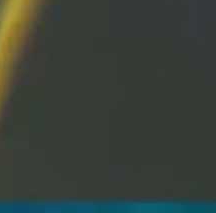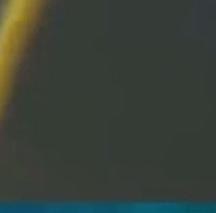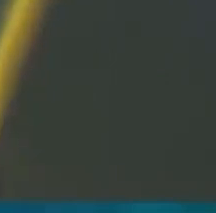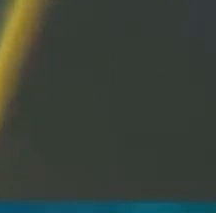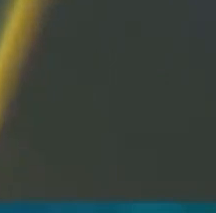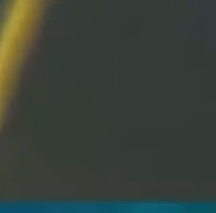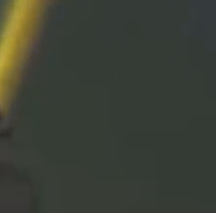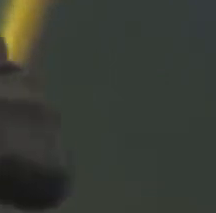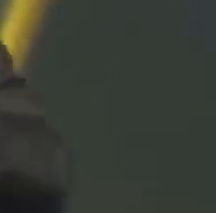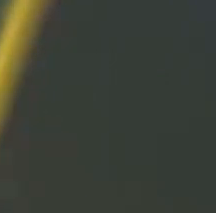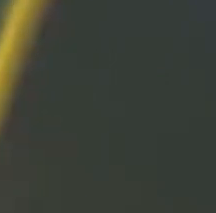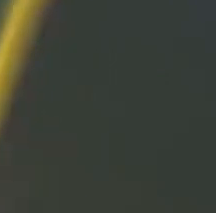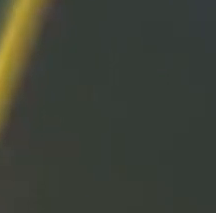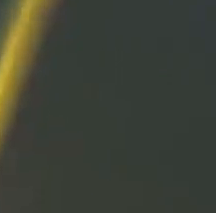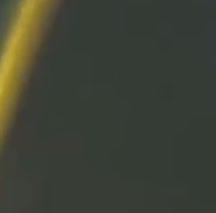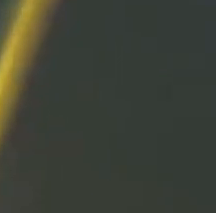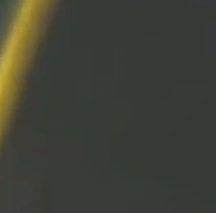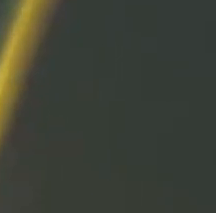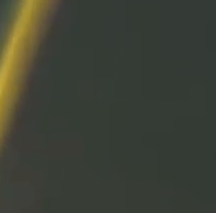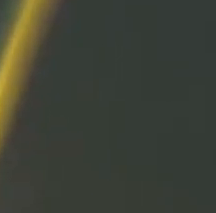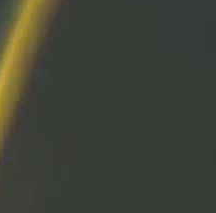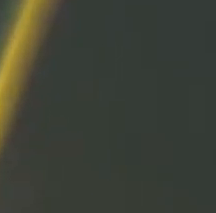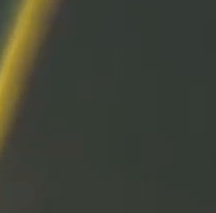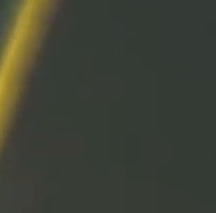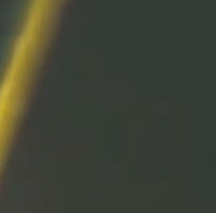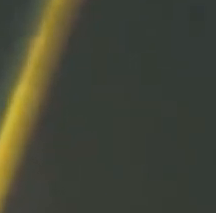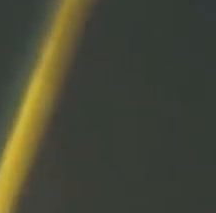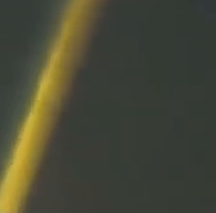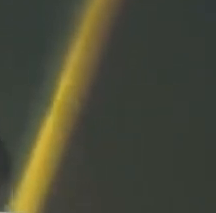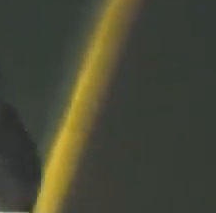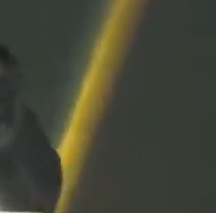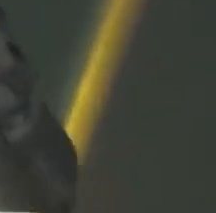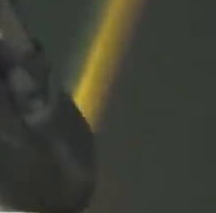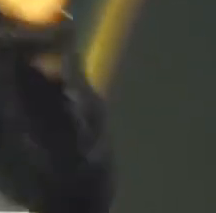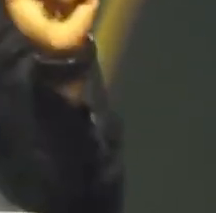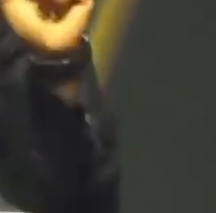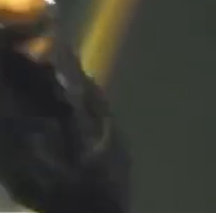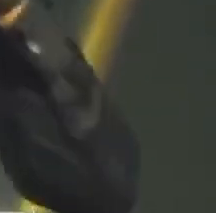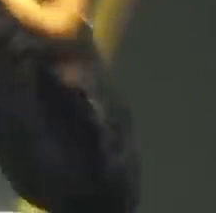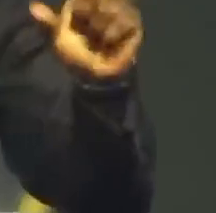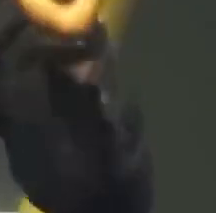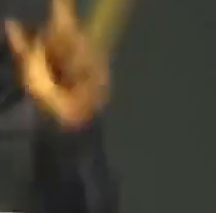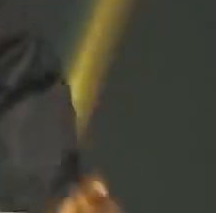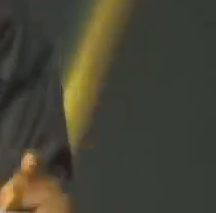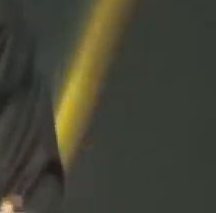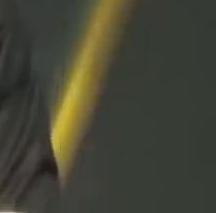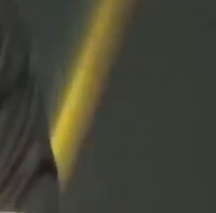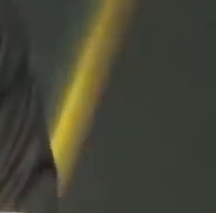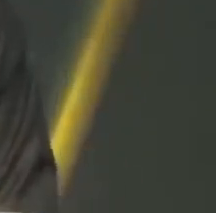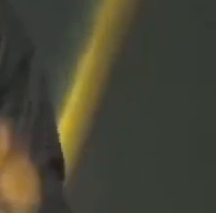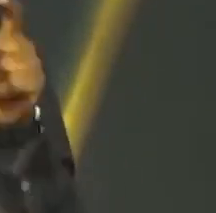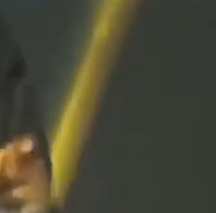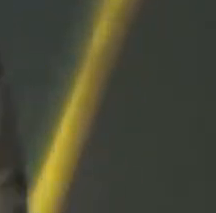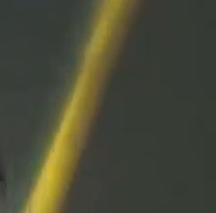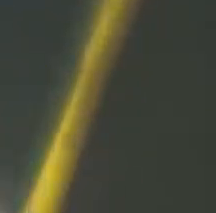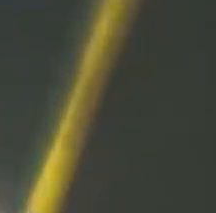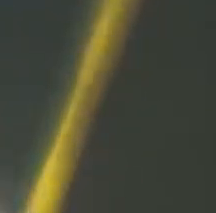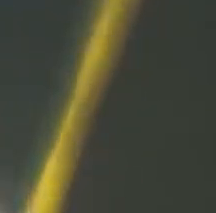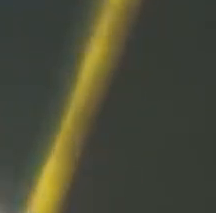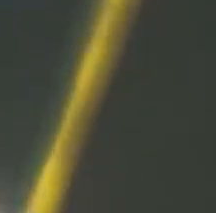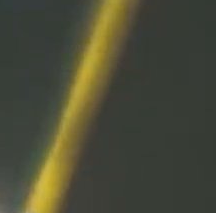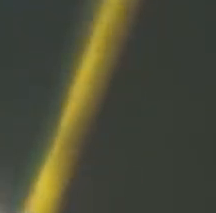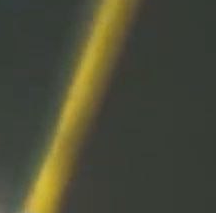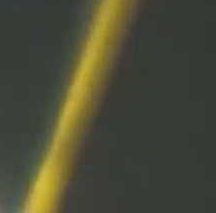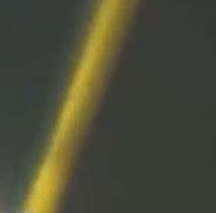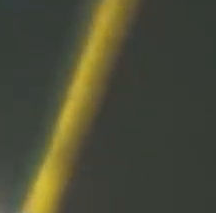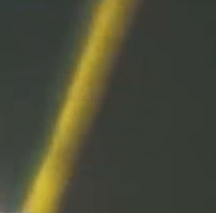know. Our concept of voice means sound that comes from the lips or the mouth of a man. But I'm telling you now that